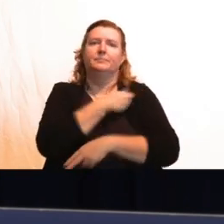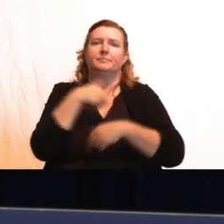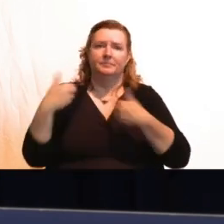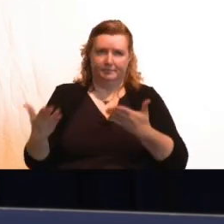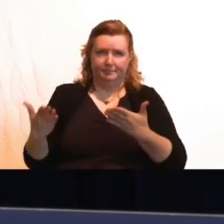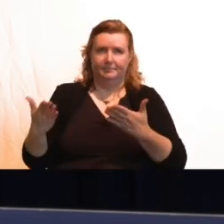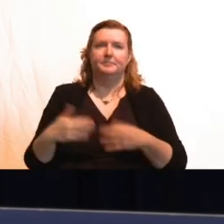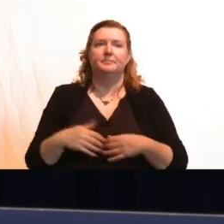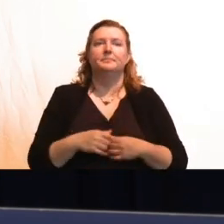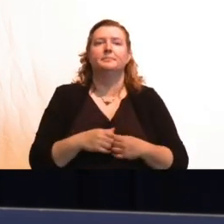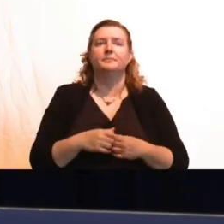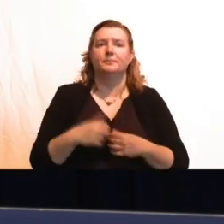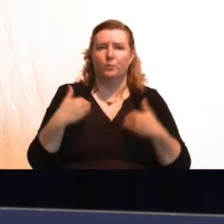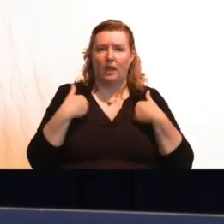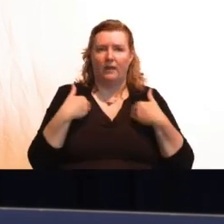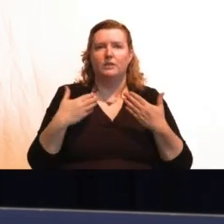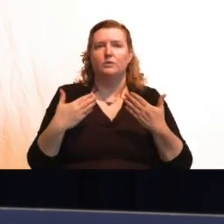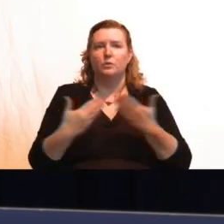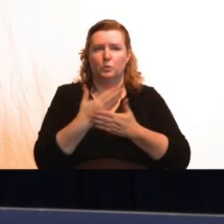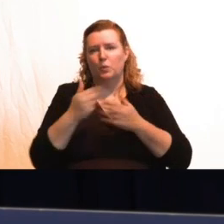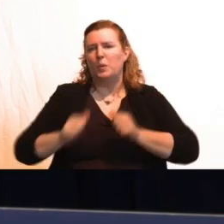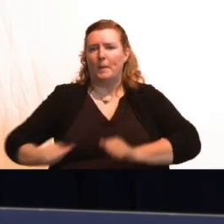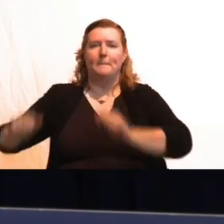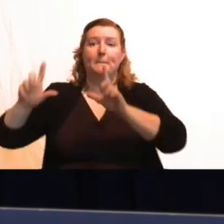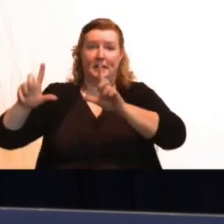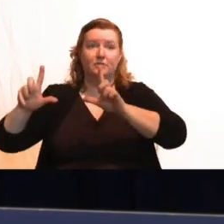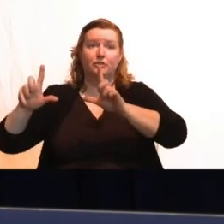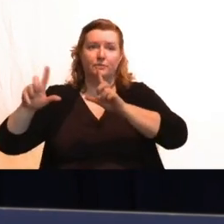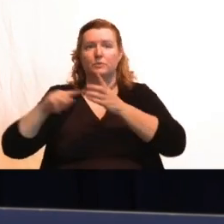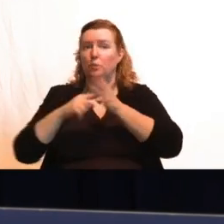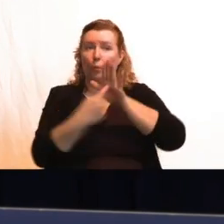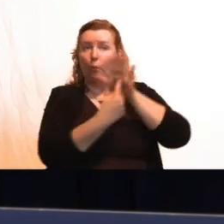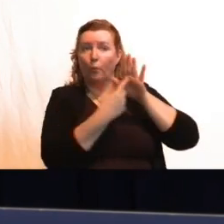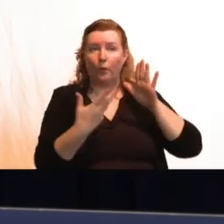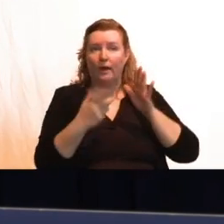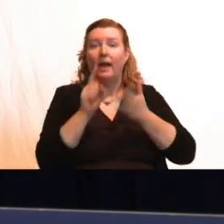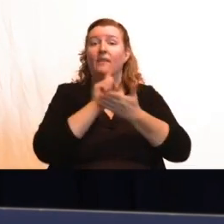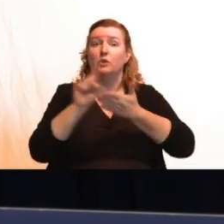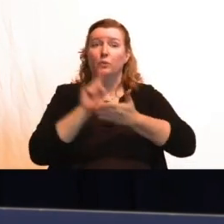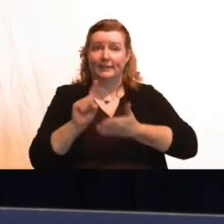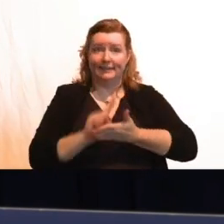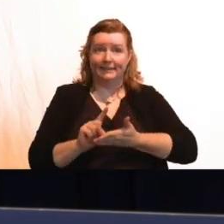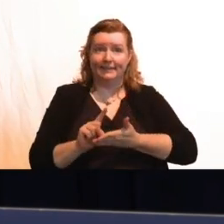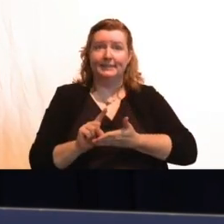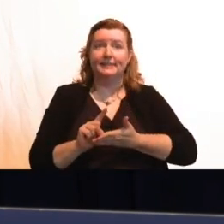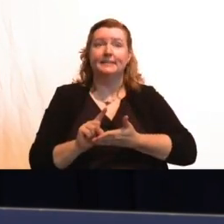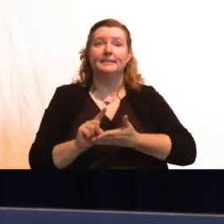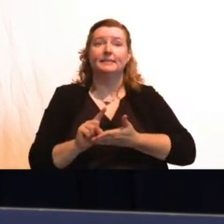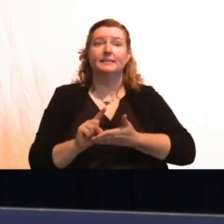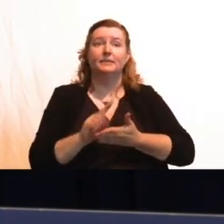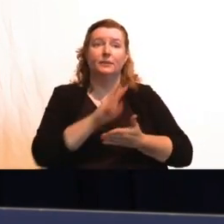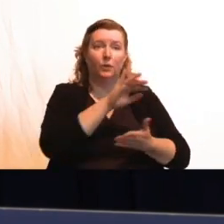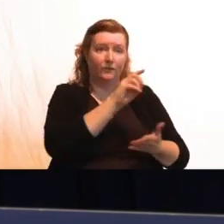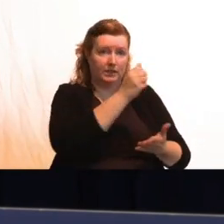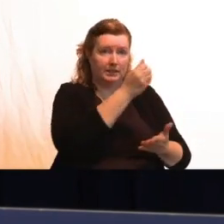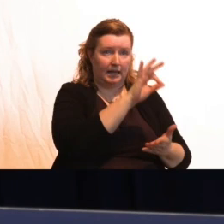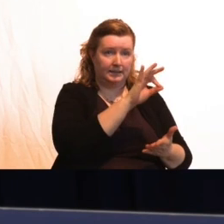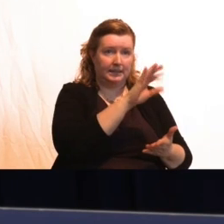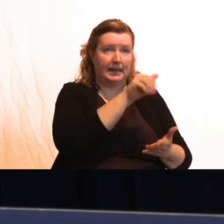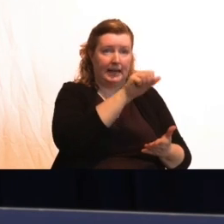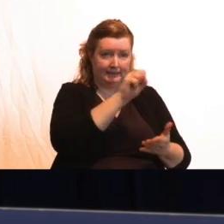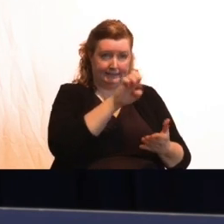COVID-19 case, hospitalization, and death rates for unvaccinated persons, those who have completed